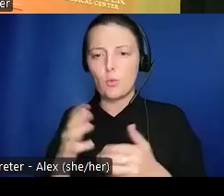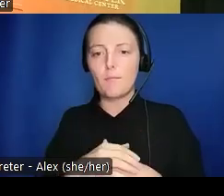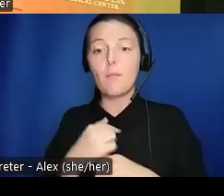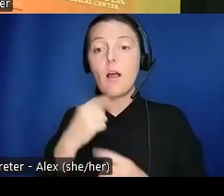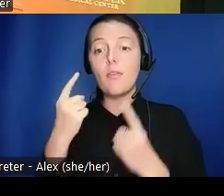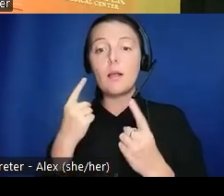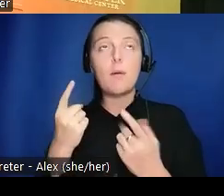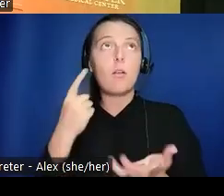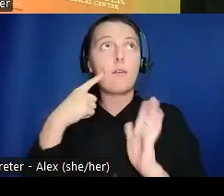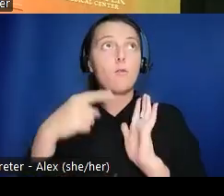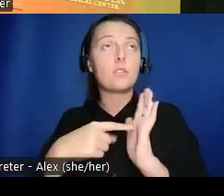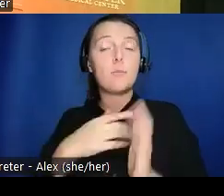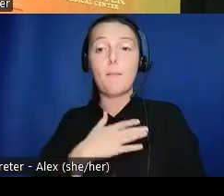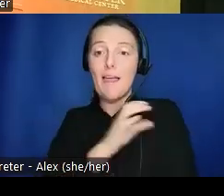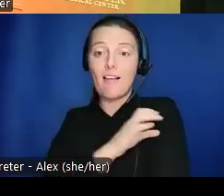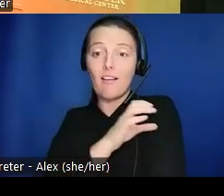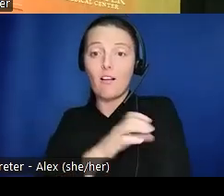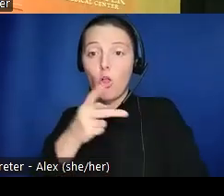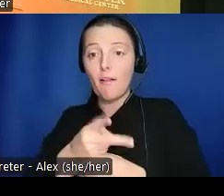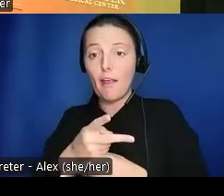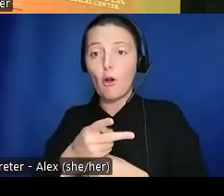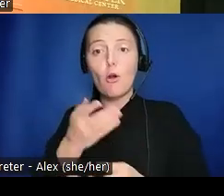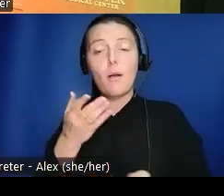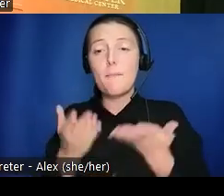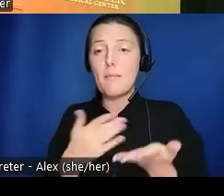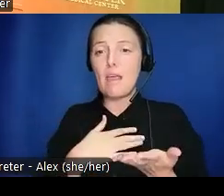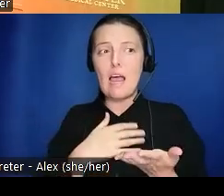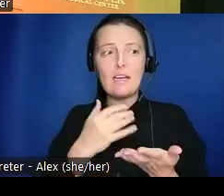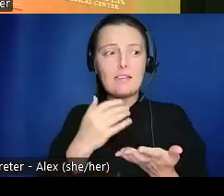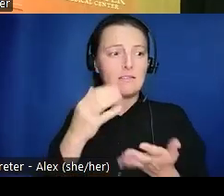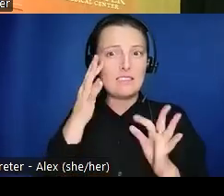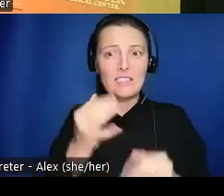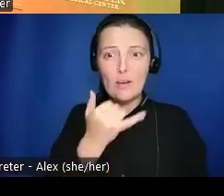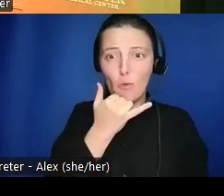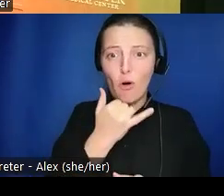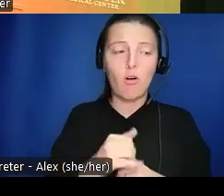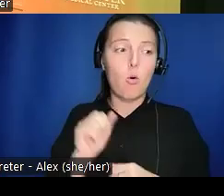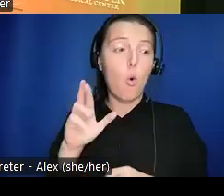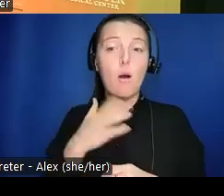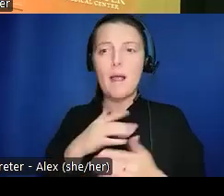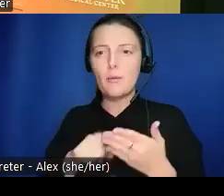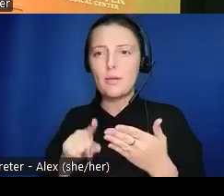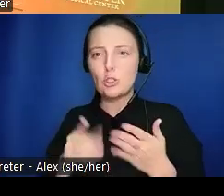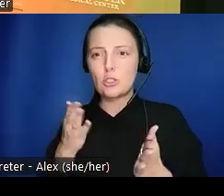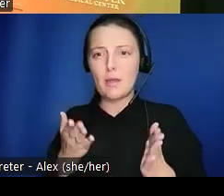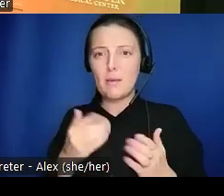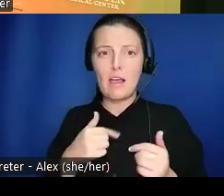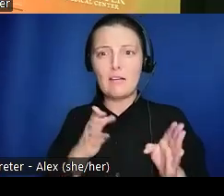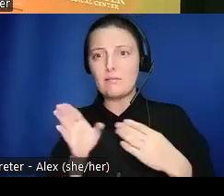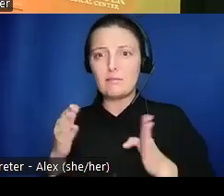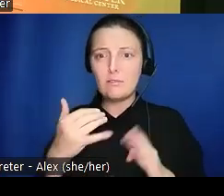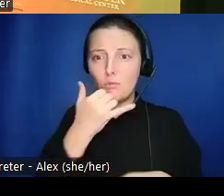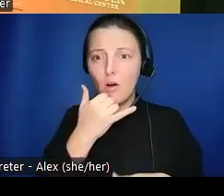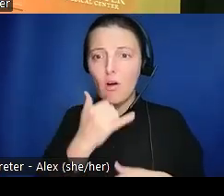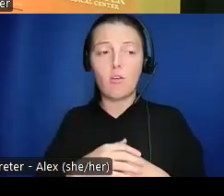wrong decisions, or research, or even when I'm teaching or mentoring someone. I wish I had done the